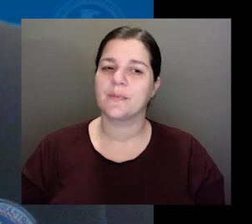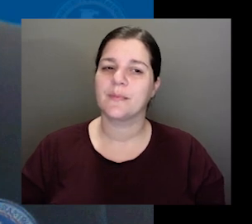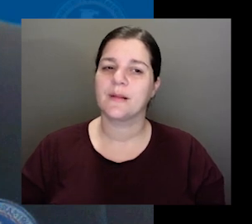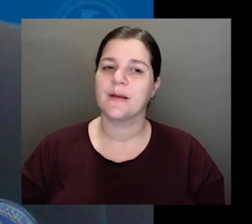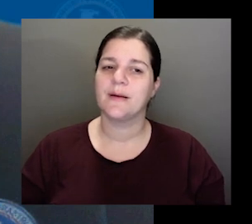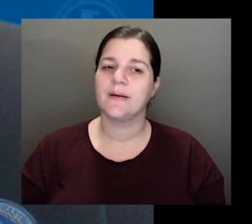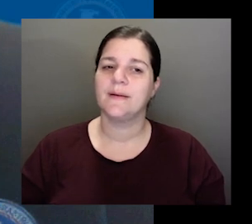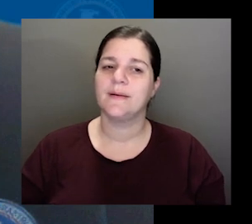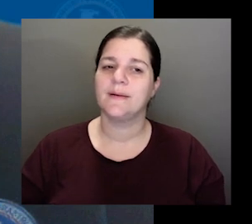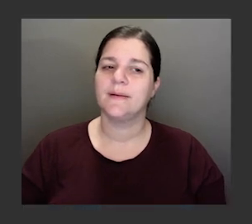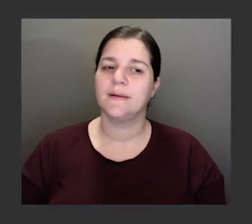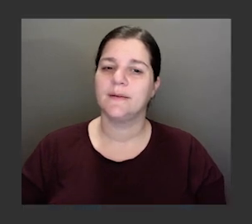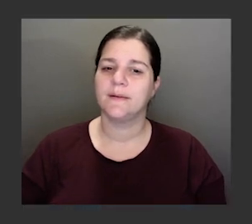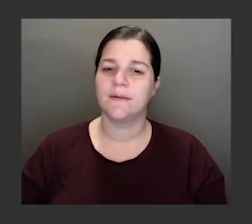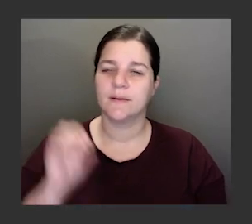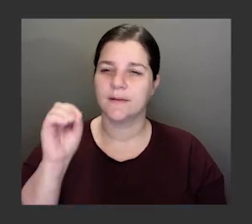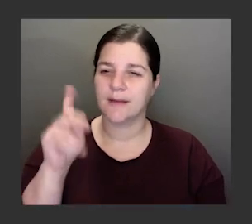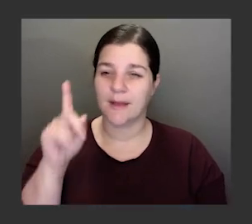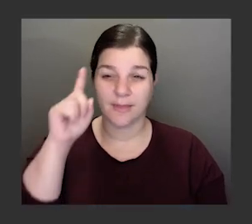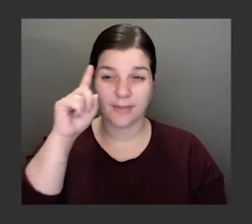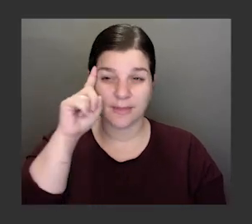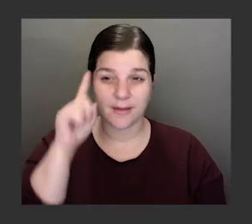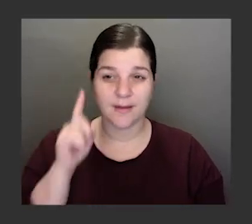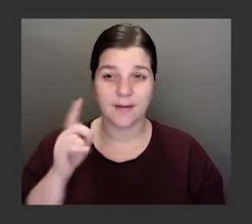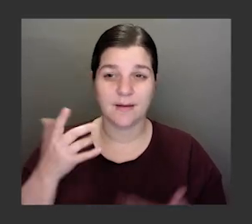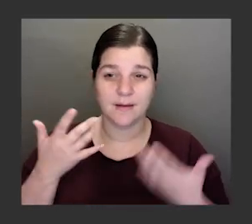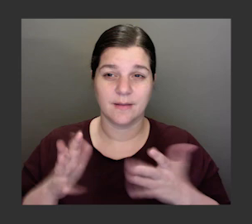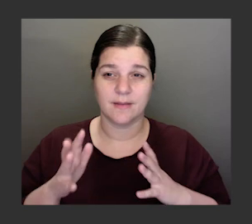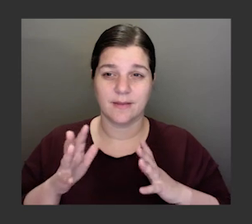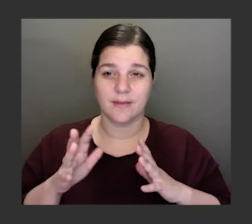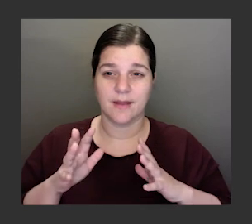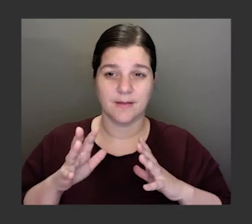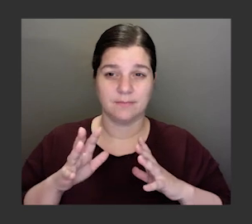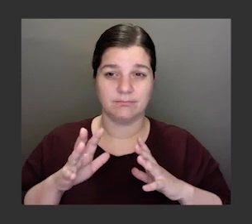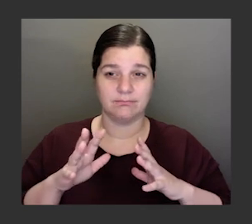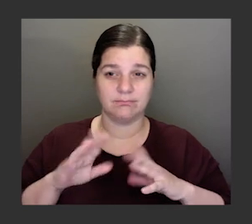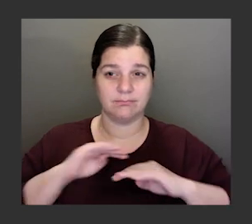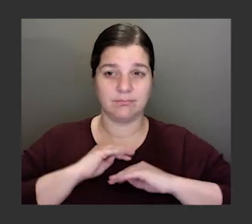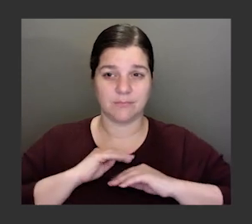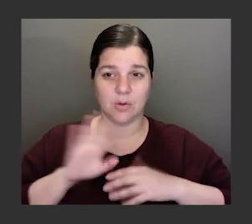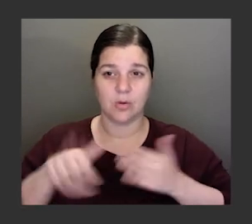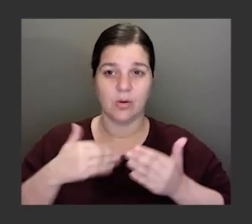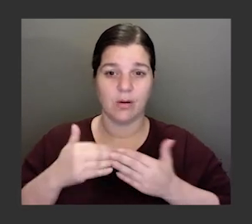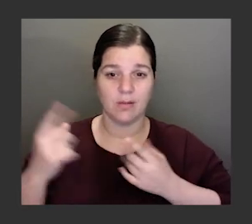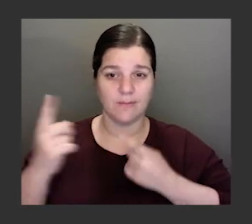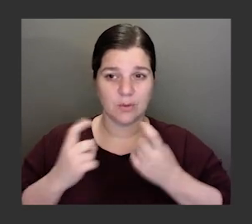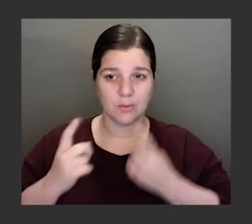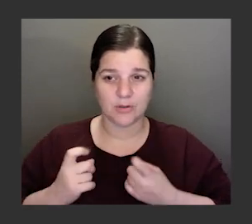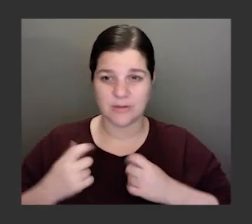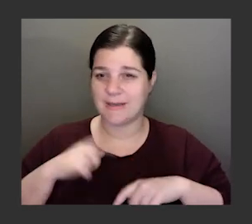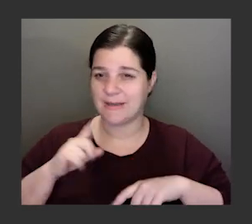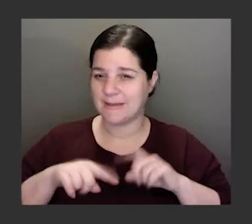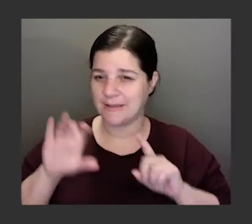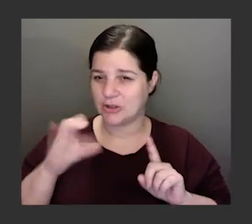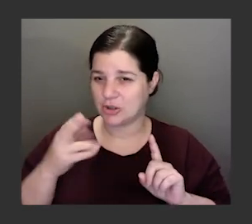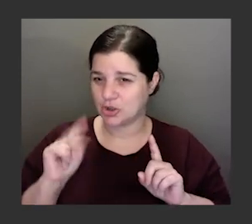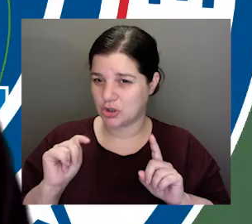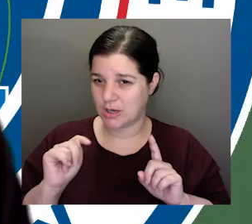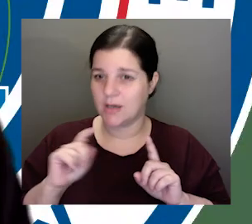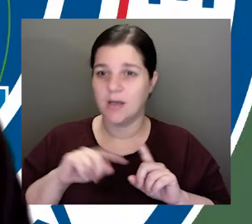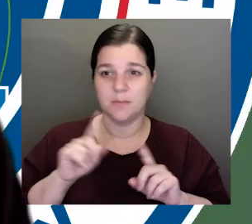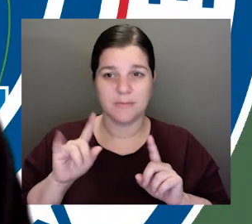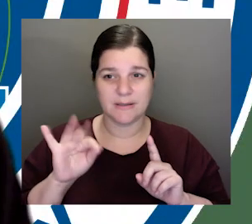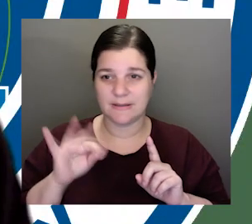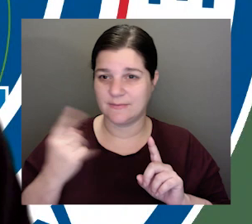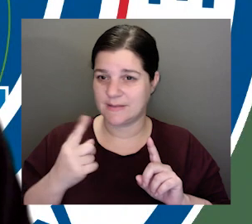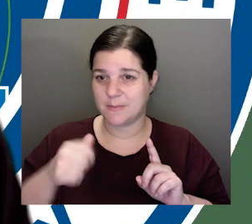Okay, I think those answers the questions I initially had. So I'm not able to see the chat, but if someone on the